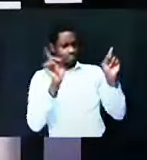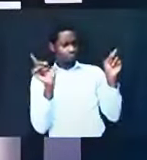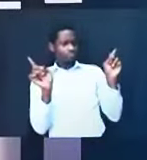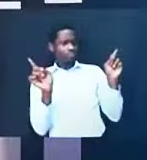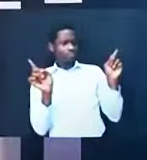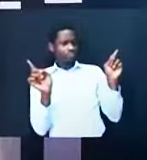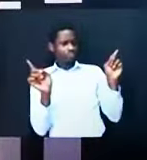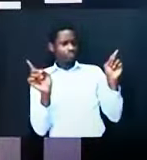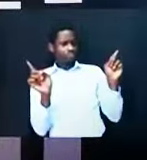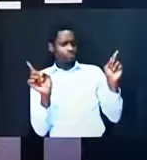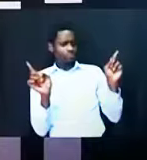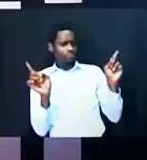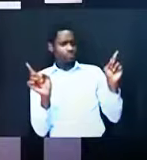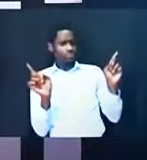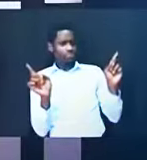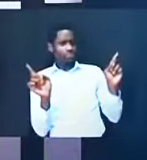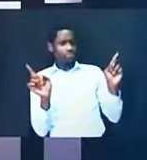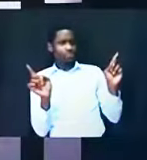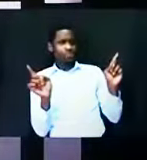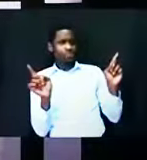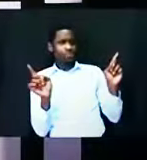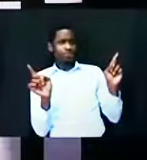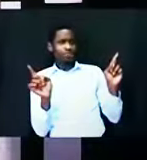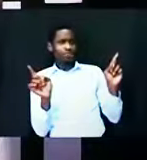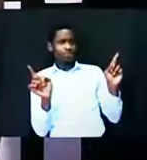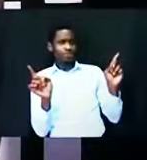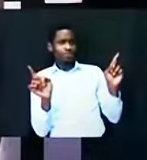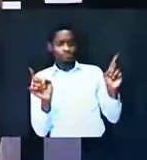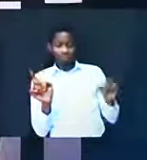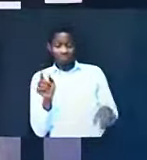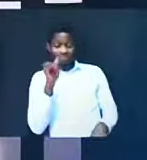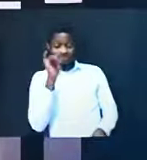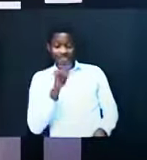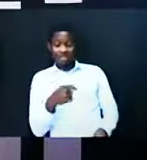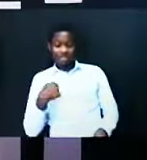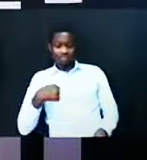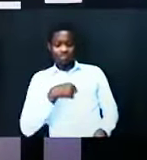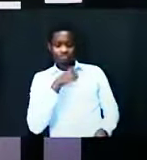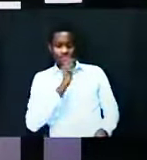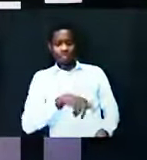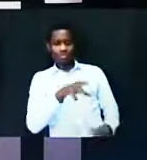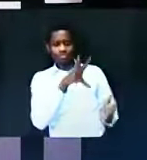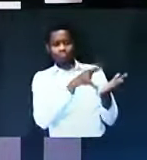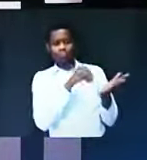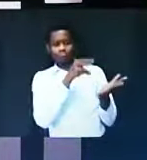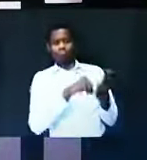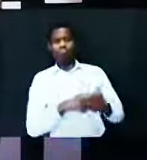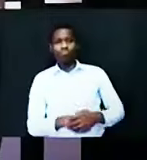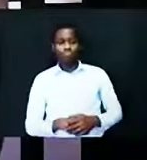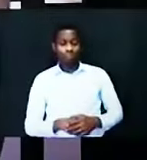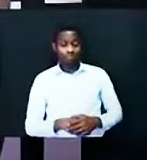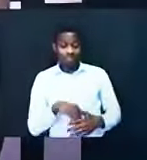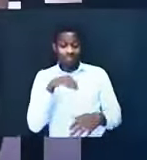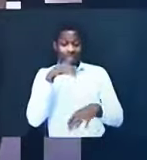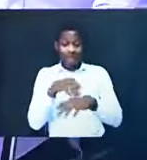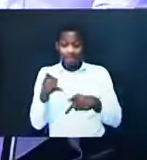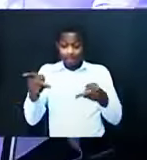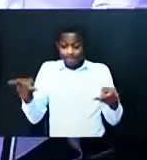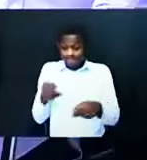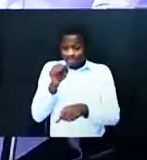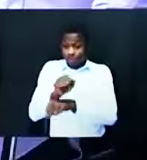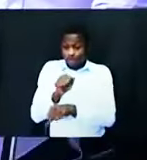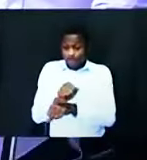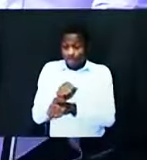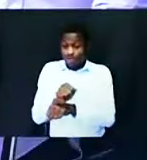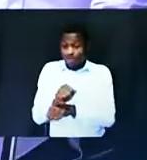or can you for? This we must emulate. Yea, as I say, you see. at our workplaces. Let